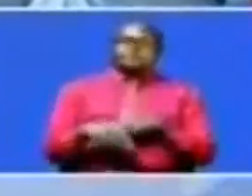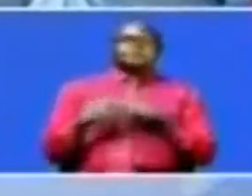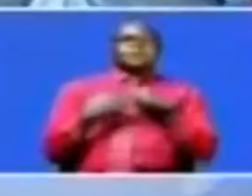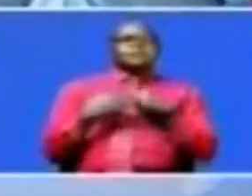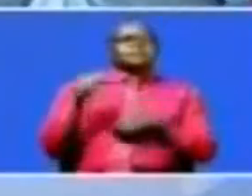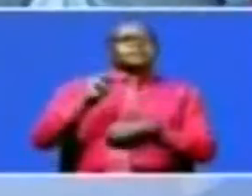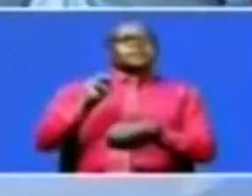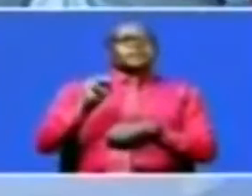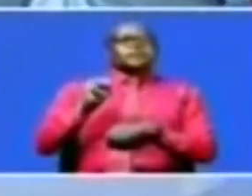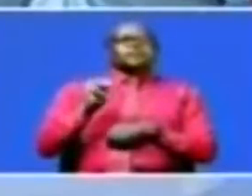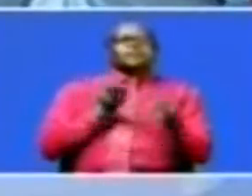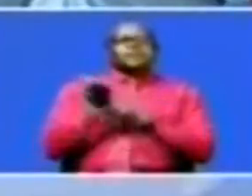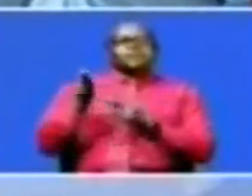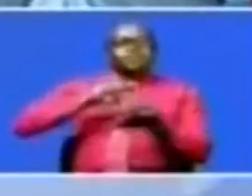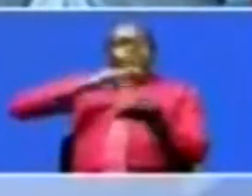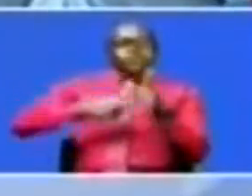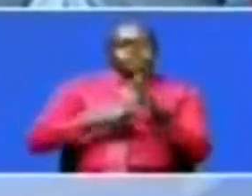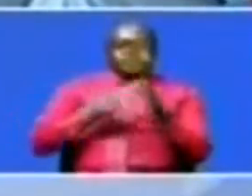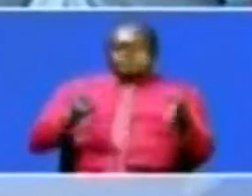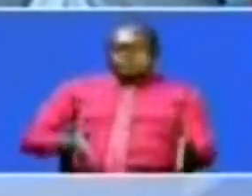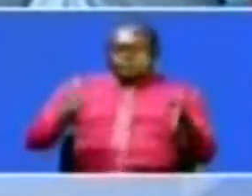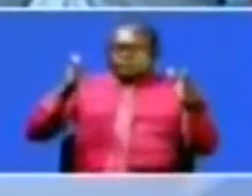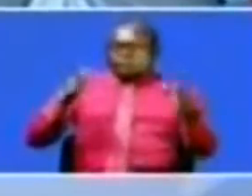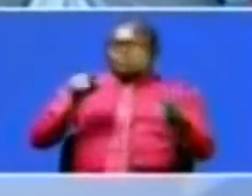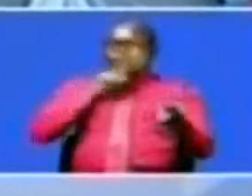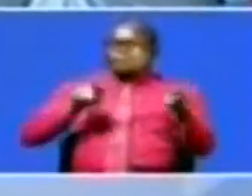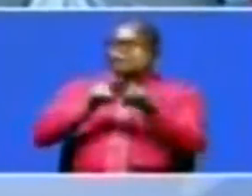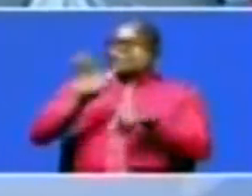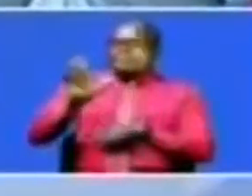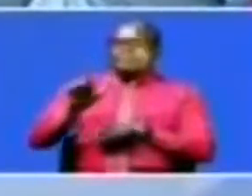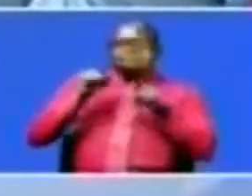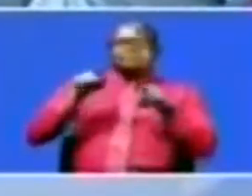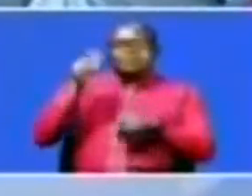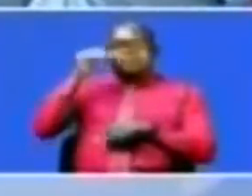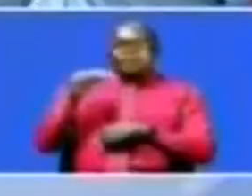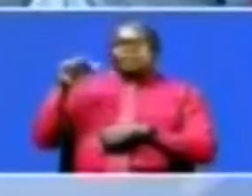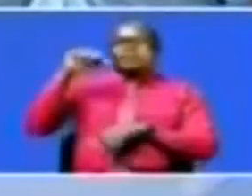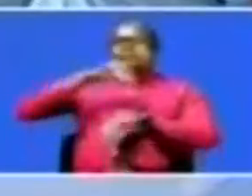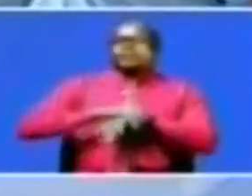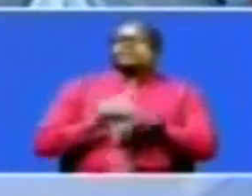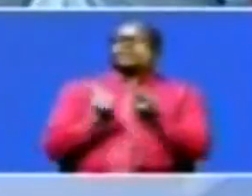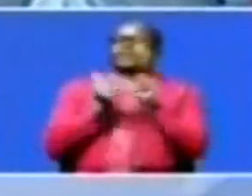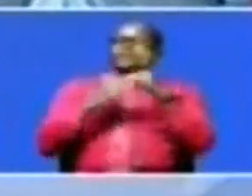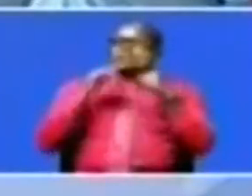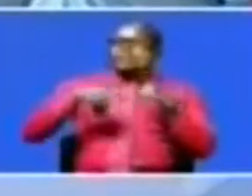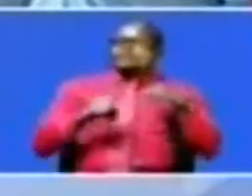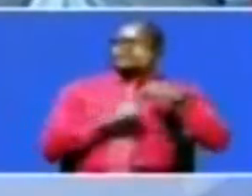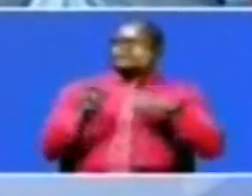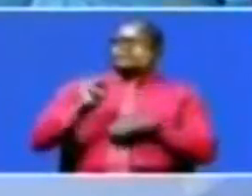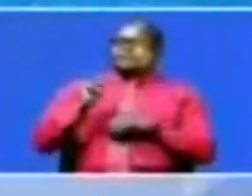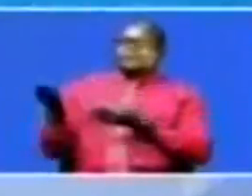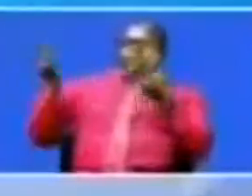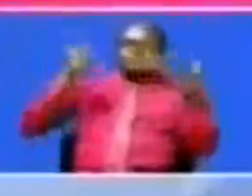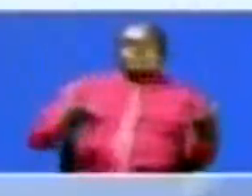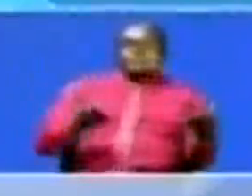fictitious road construction contracts. The MP and his brother, Patrick Wairungi, are accused of receiving 19.6 million shillings for